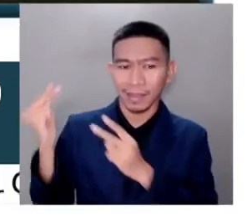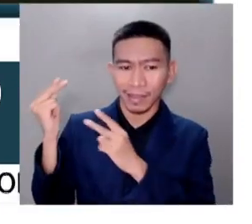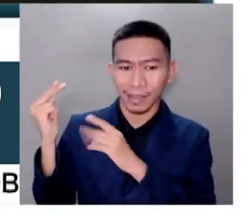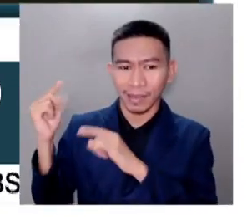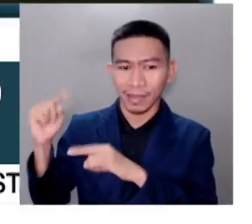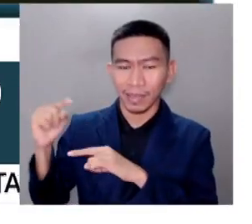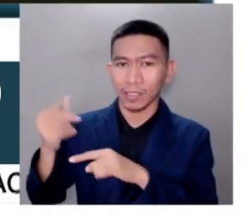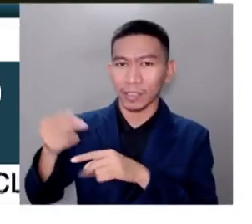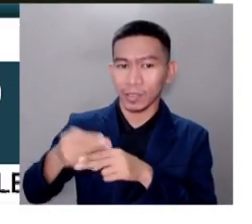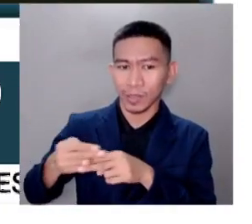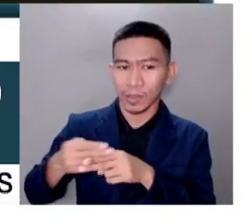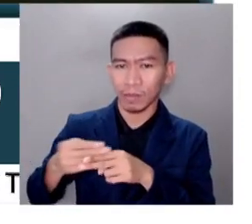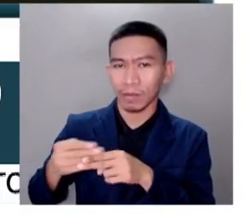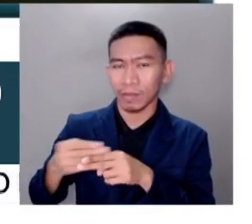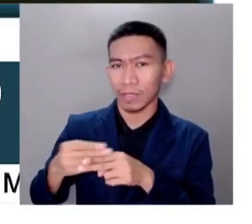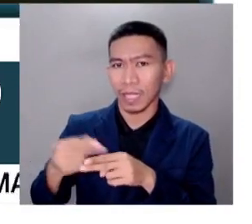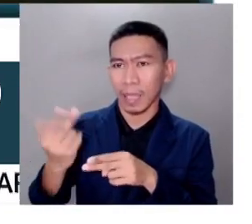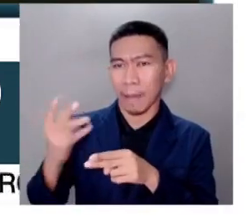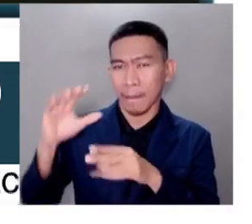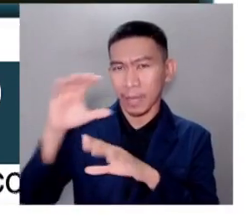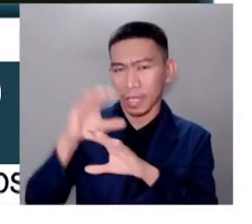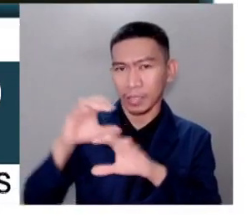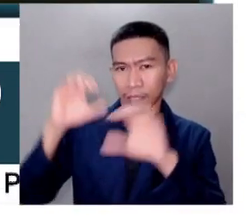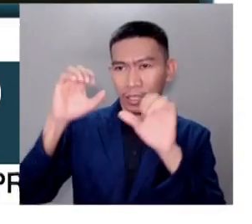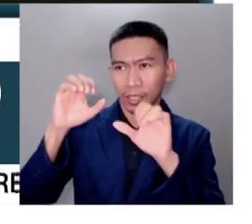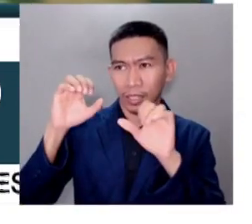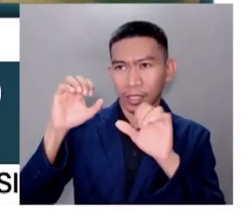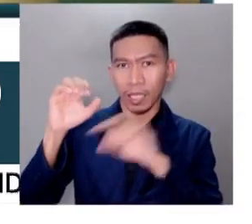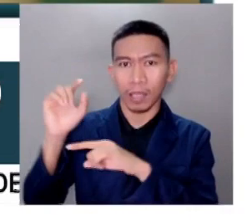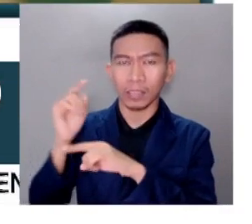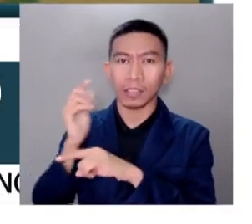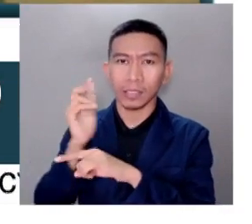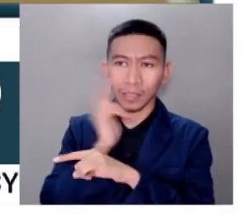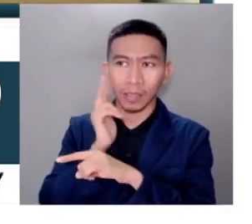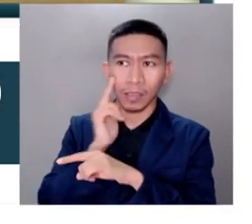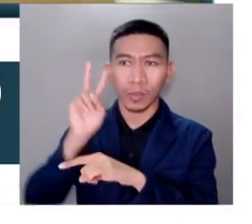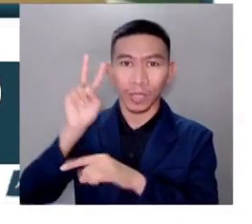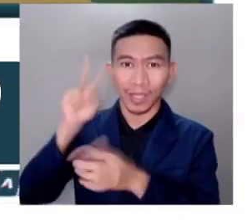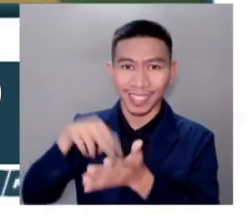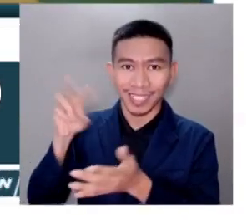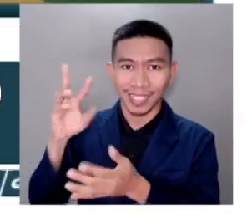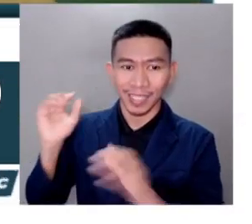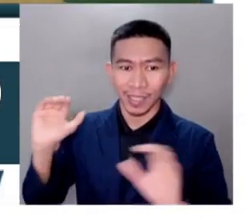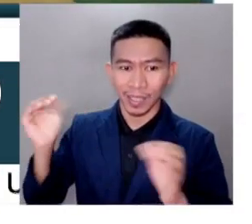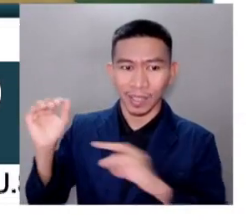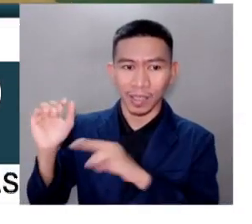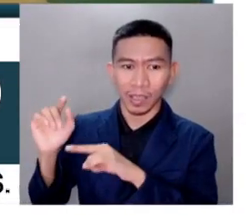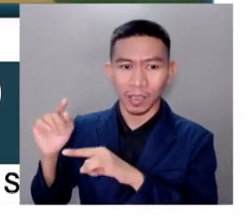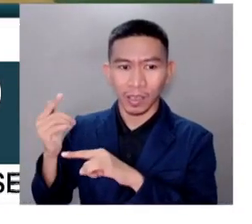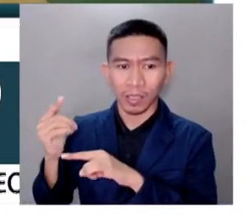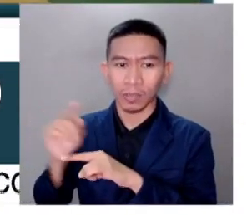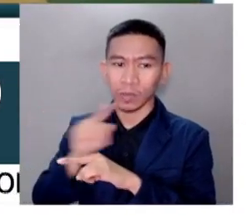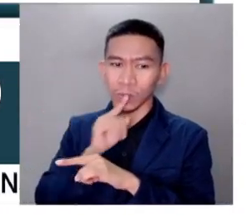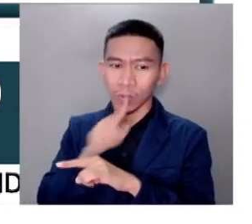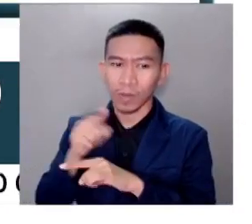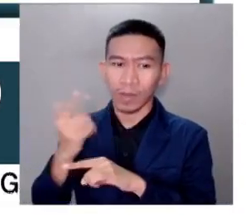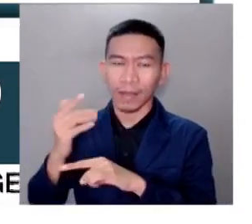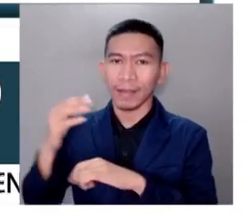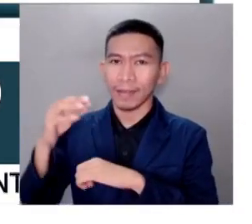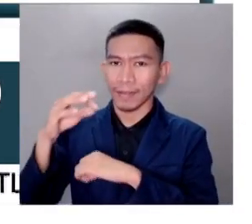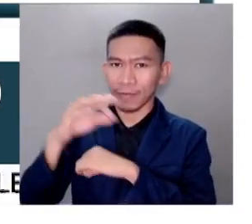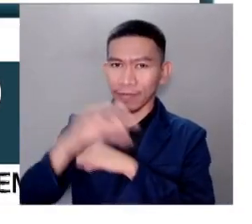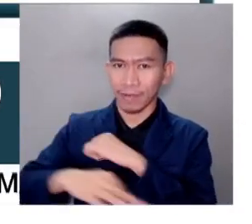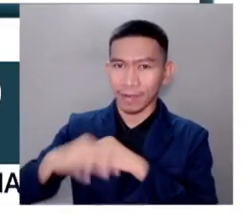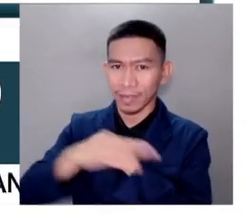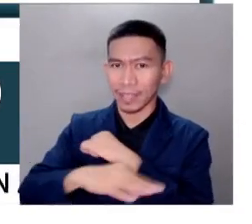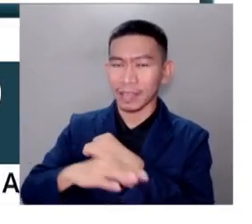the soon-to-be former president, Mr. Duterte, came in 2016. He pledged to shift his country's foreign policy away from